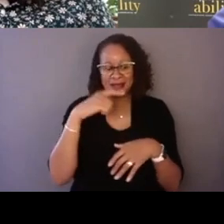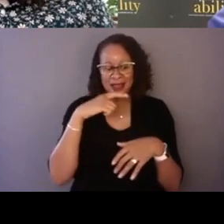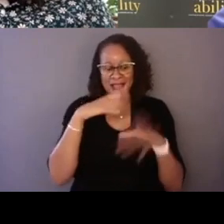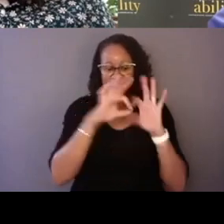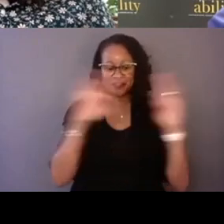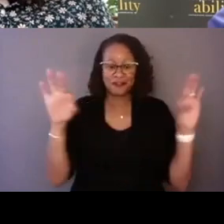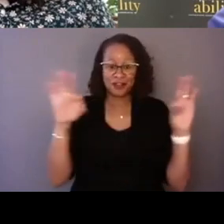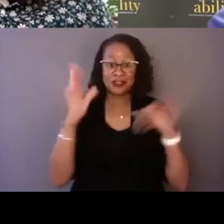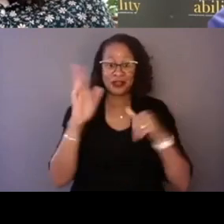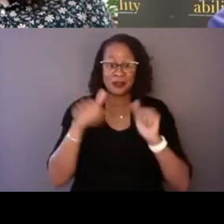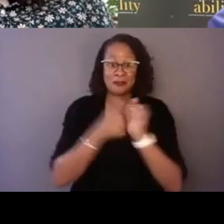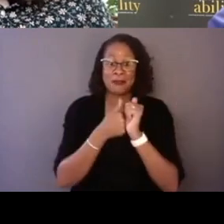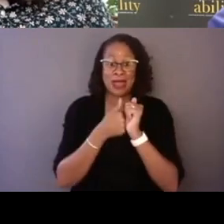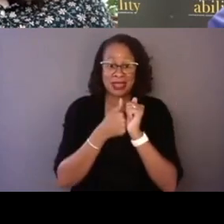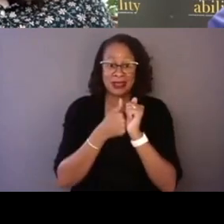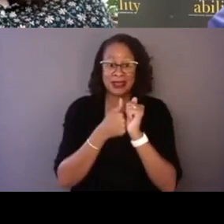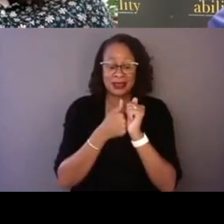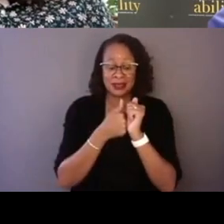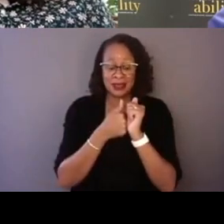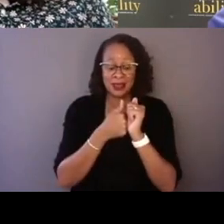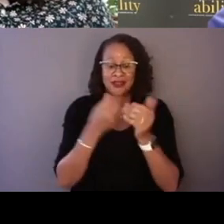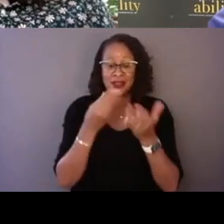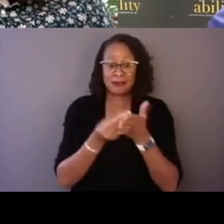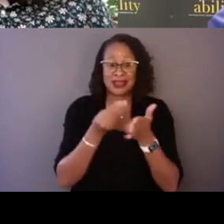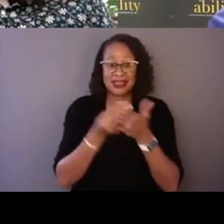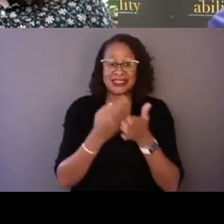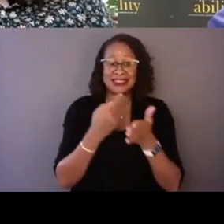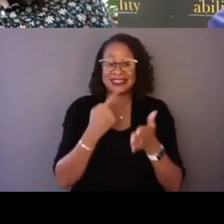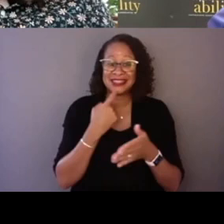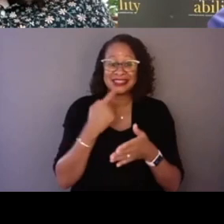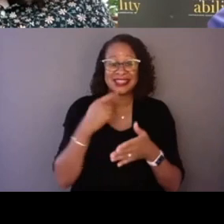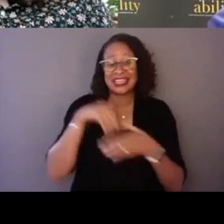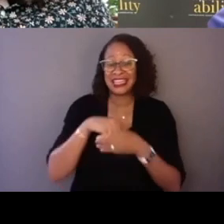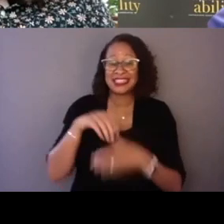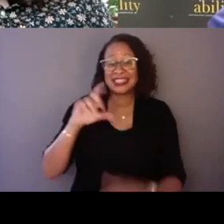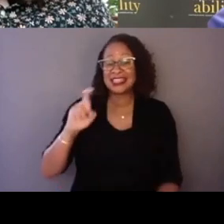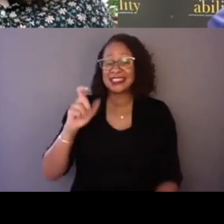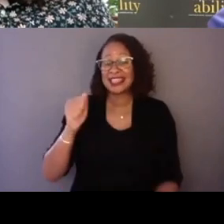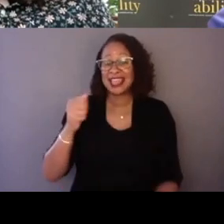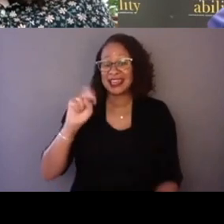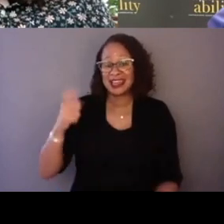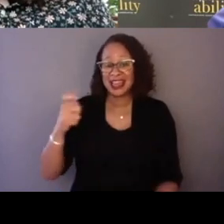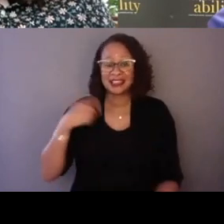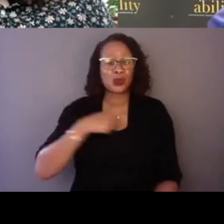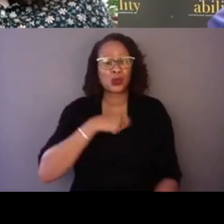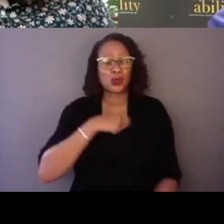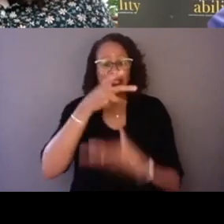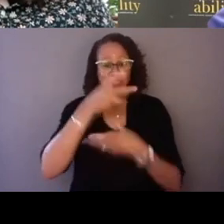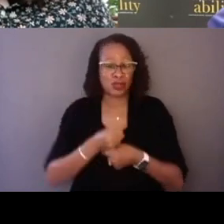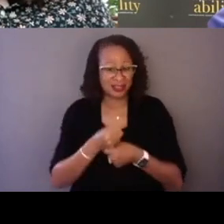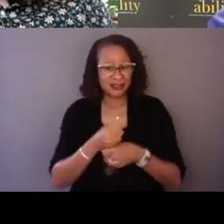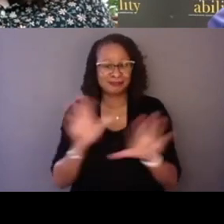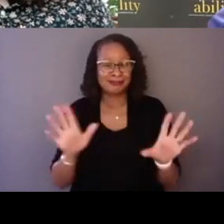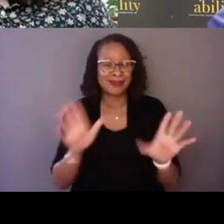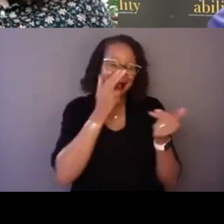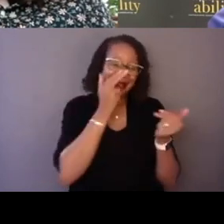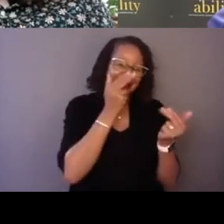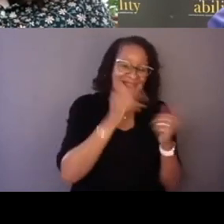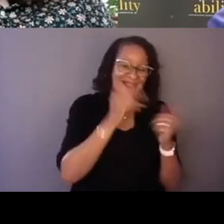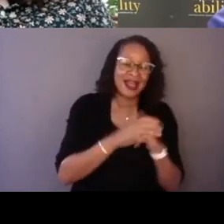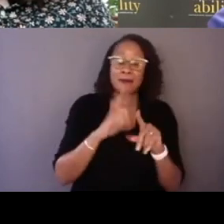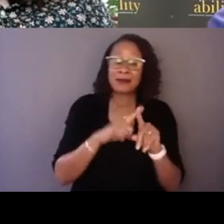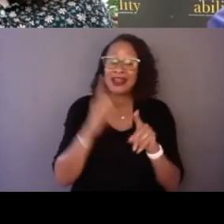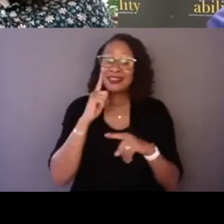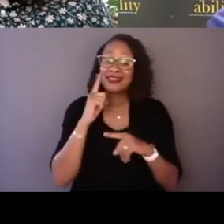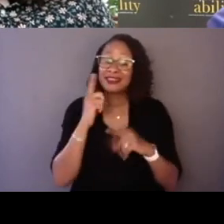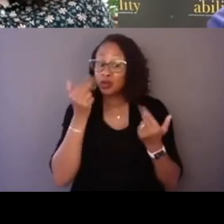of our money, in Xanax we trust. And that's how I make it. And then I go more seriously. But I think humor is